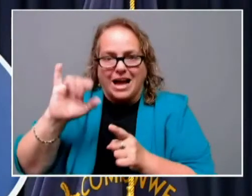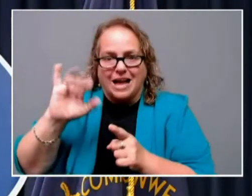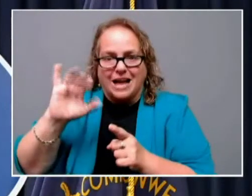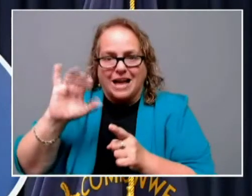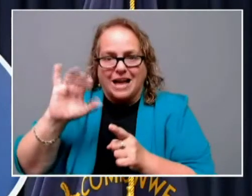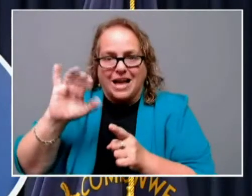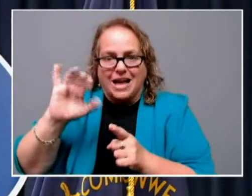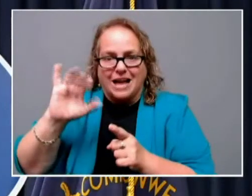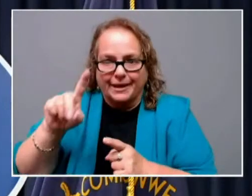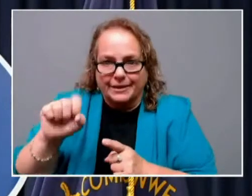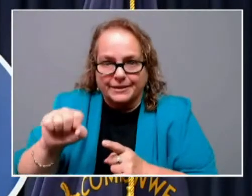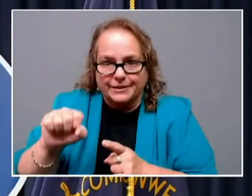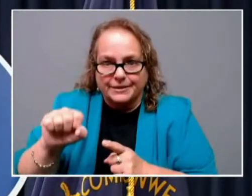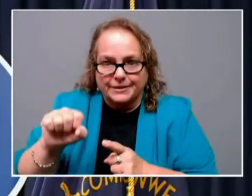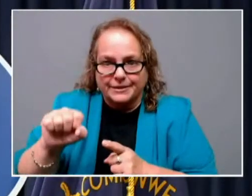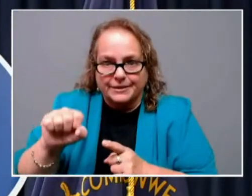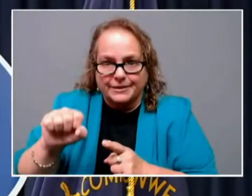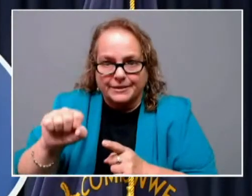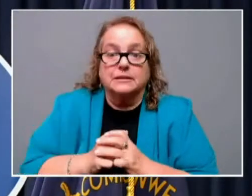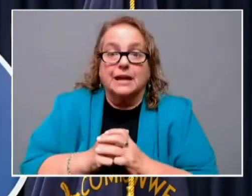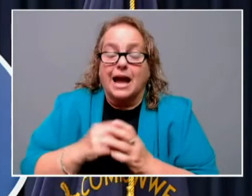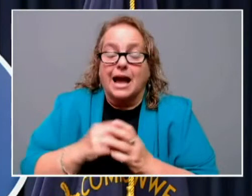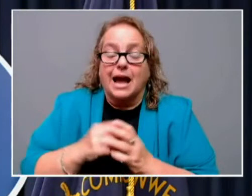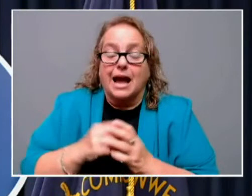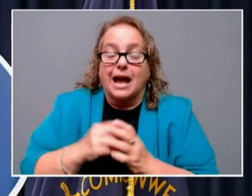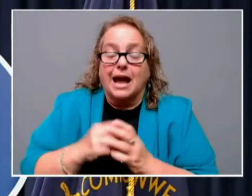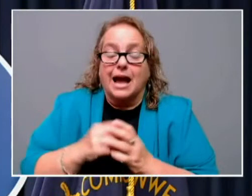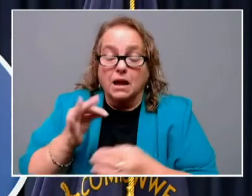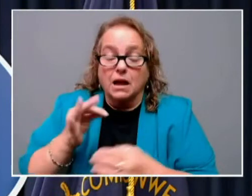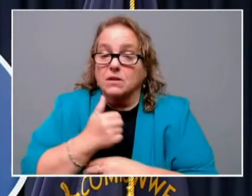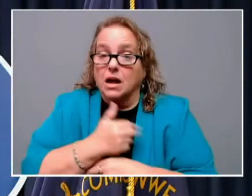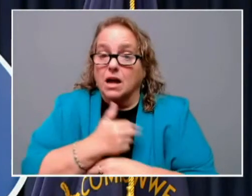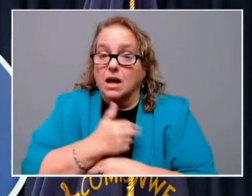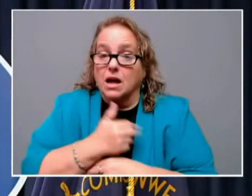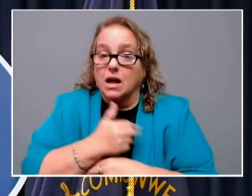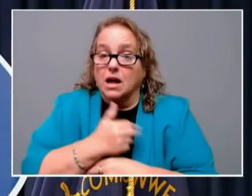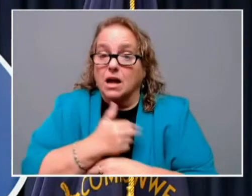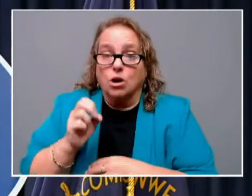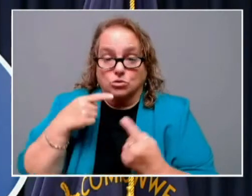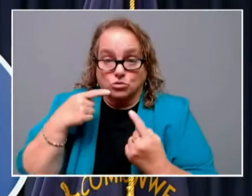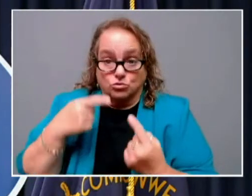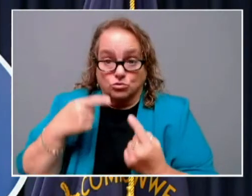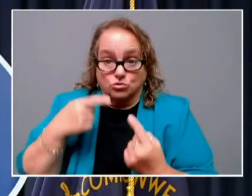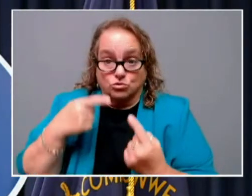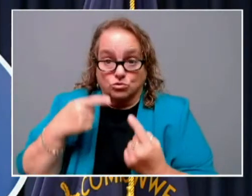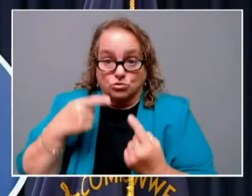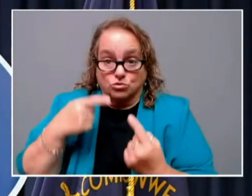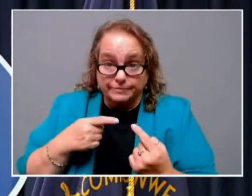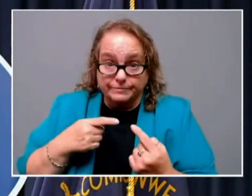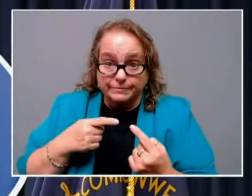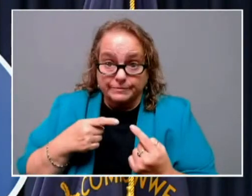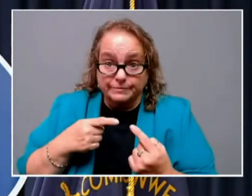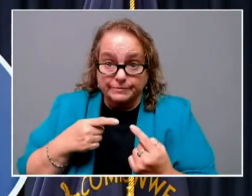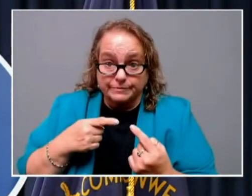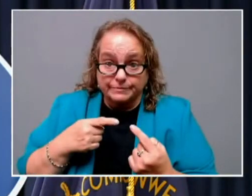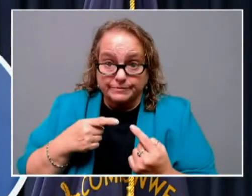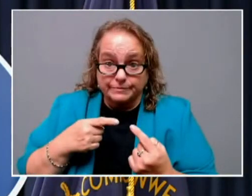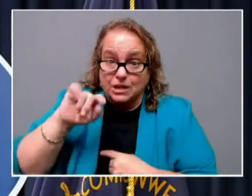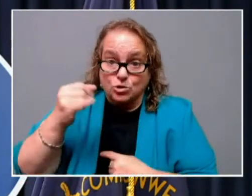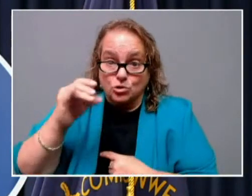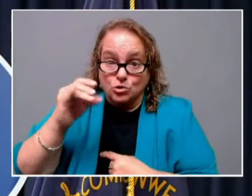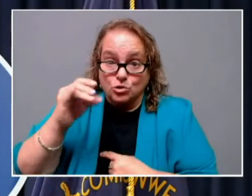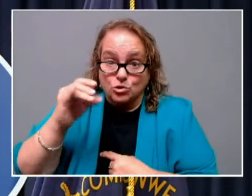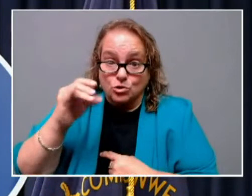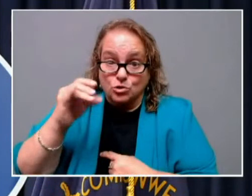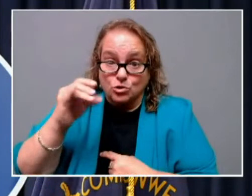And so many of them are struggling. St. Joe, London reported